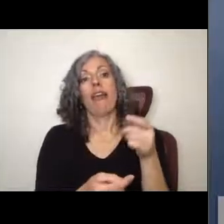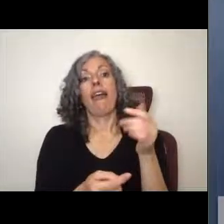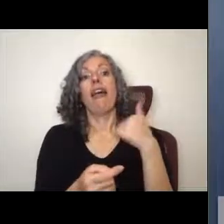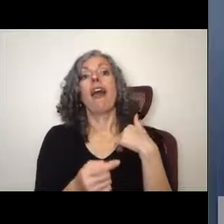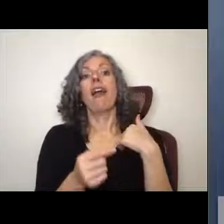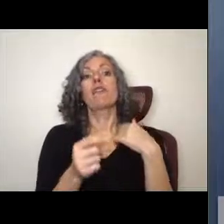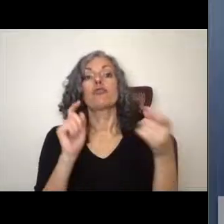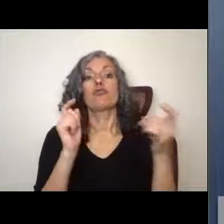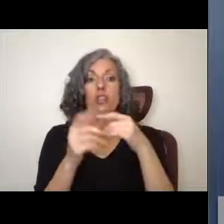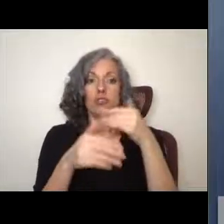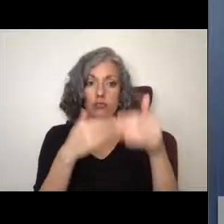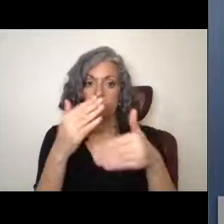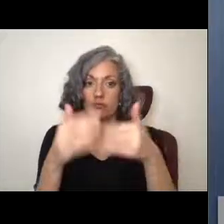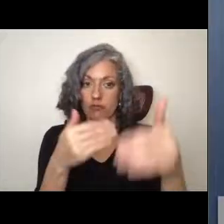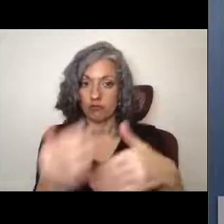time,